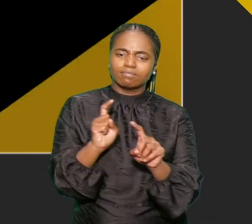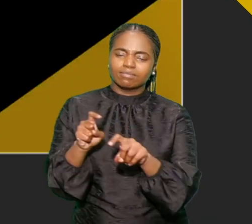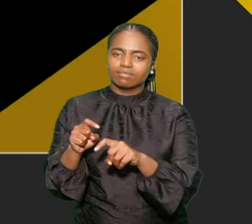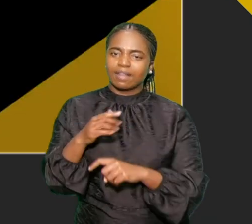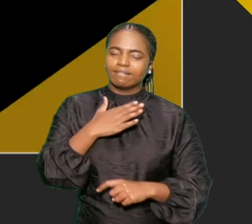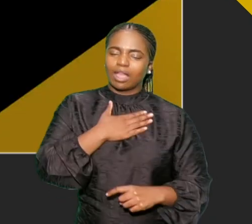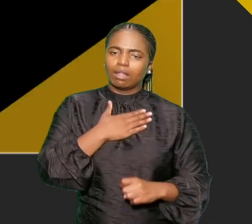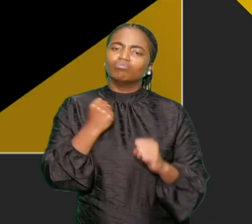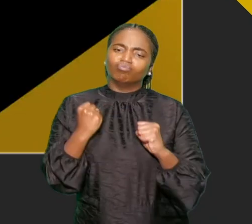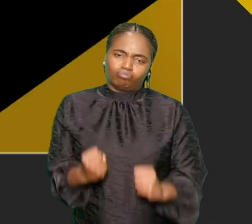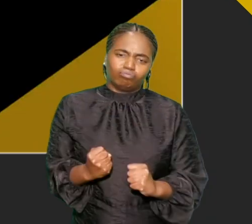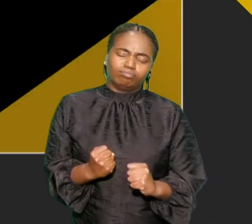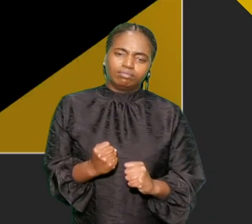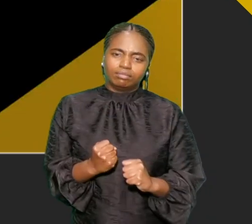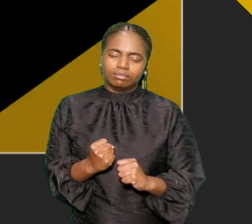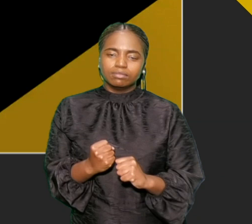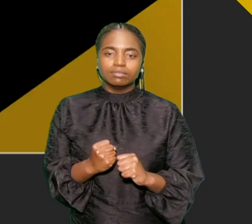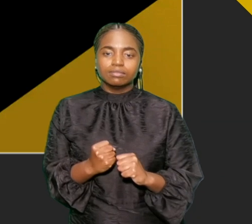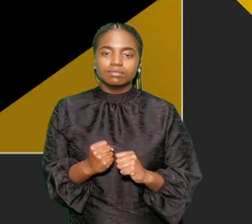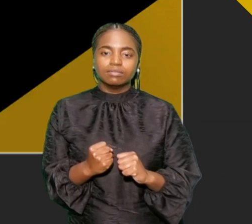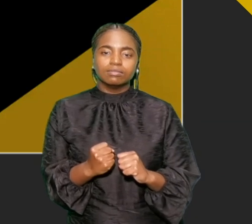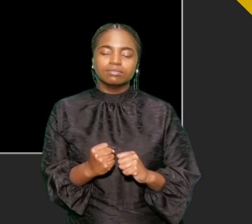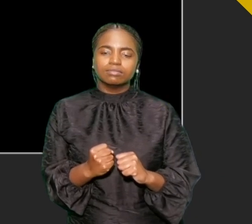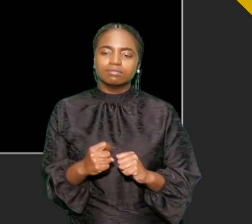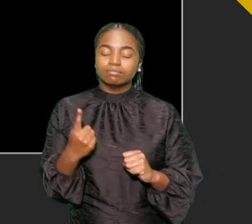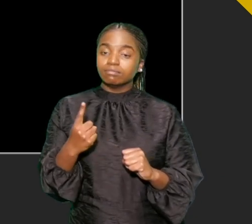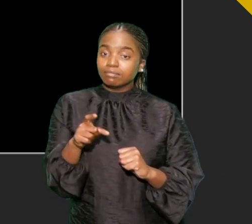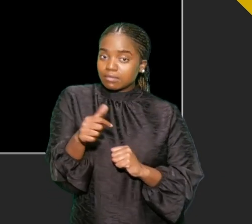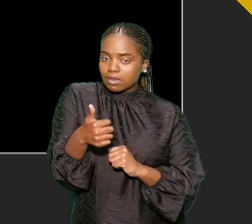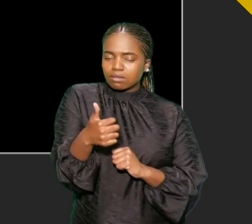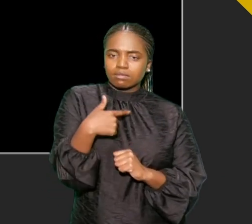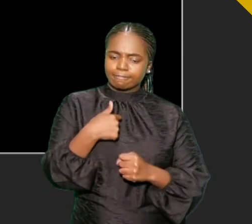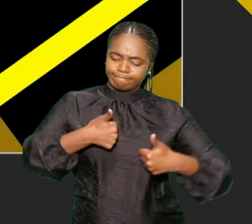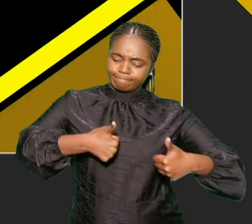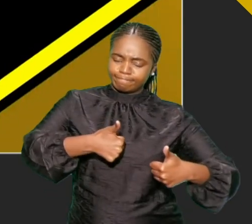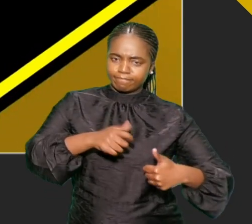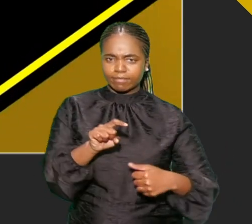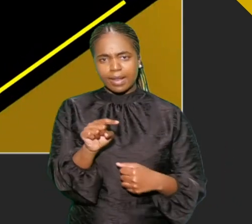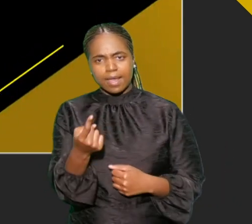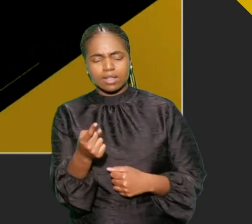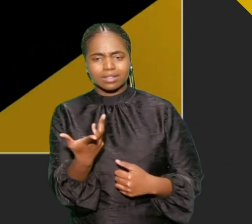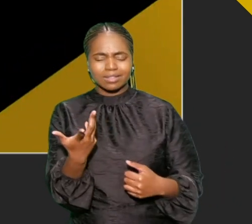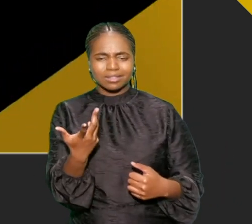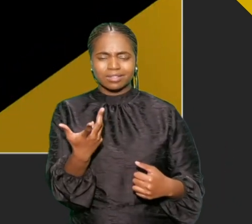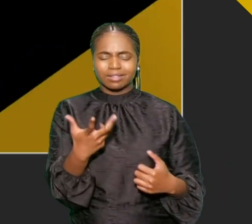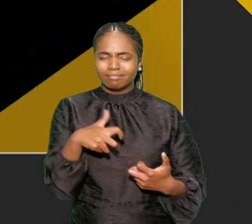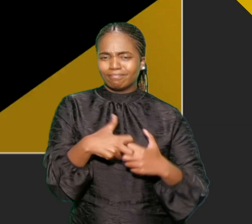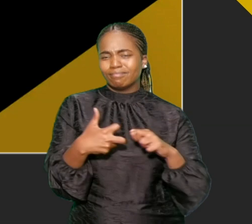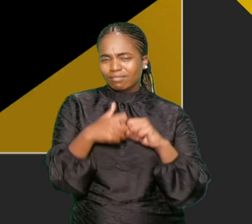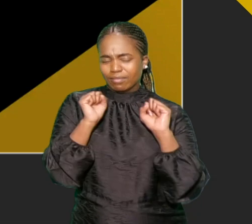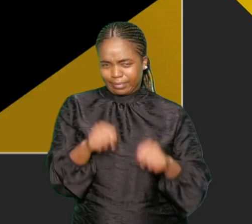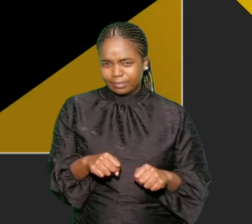me feel strong, you know. The next minute you will be fine, then the next minute we are changed, and hey,